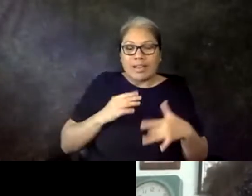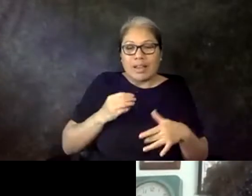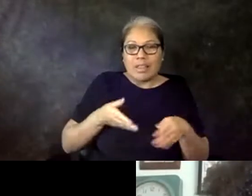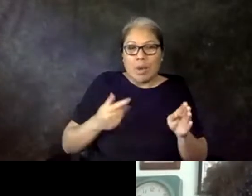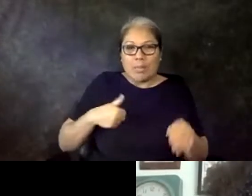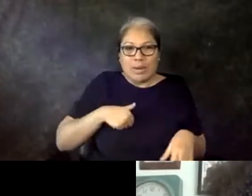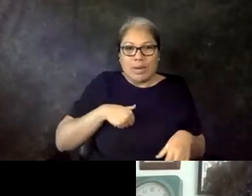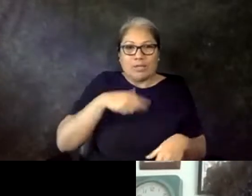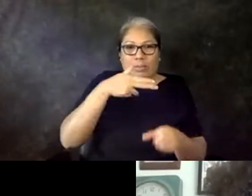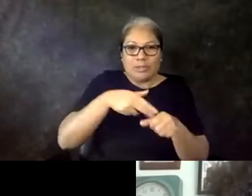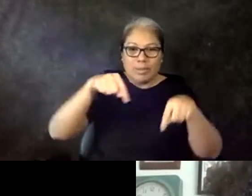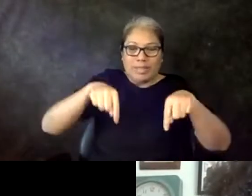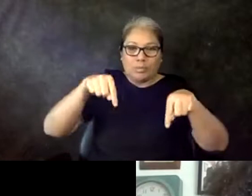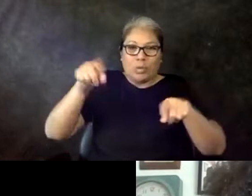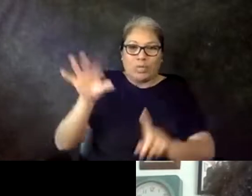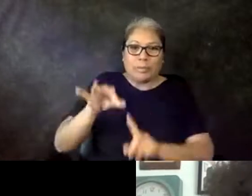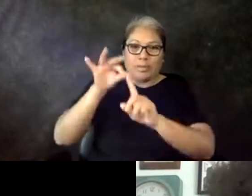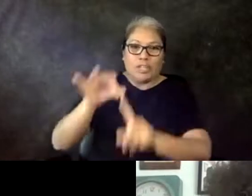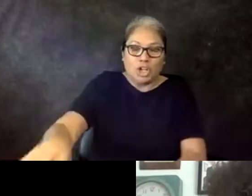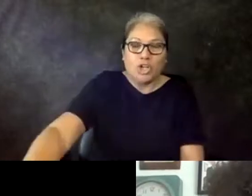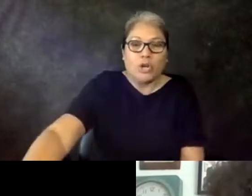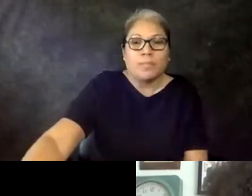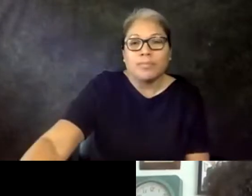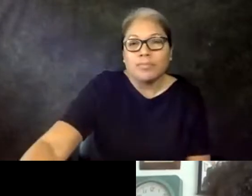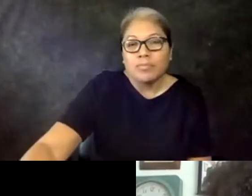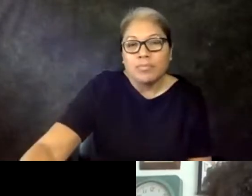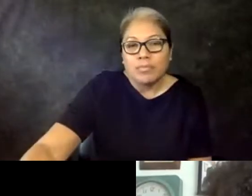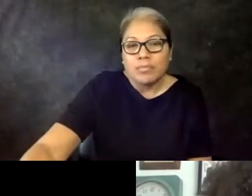one in particular. I really appreciate that.